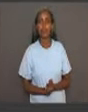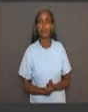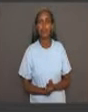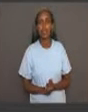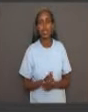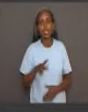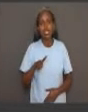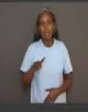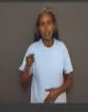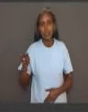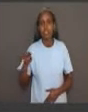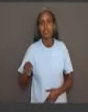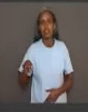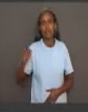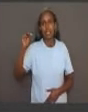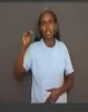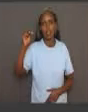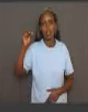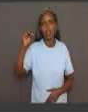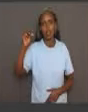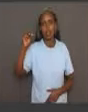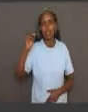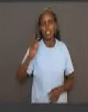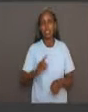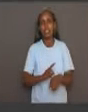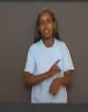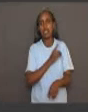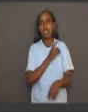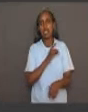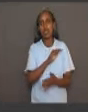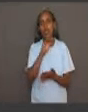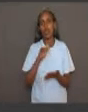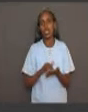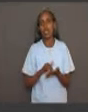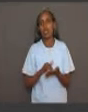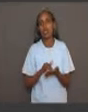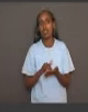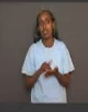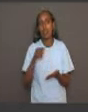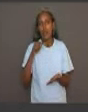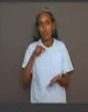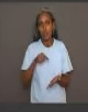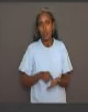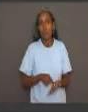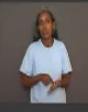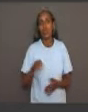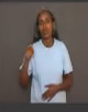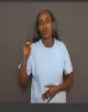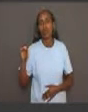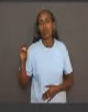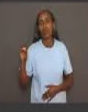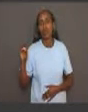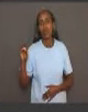The vector's magnitude is the distance between point